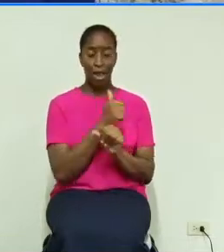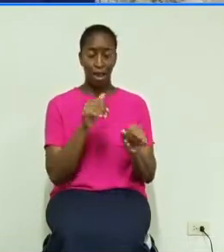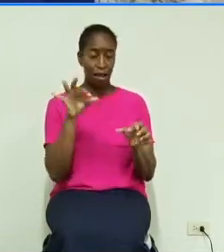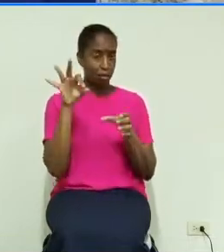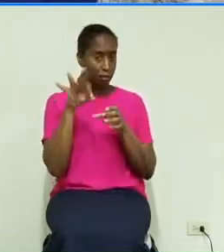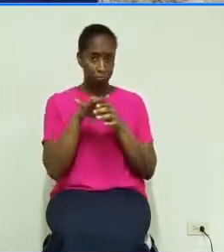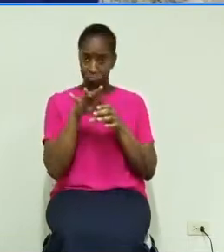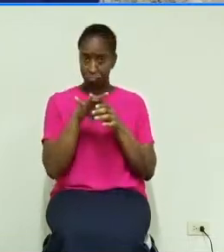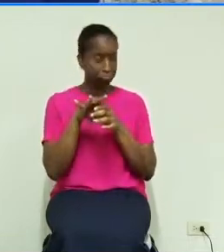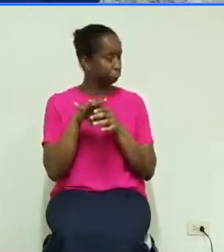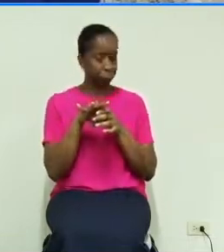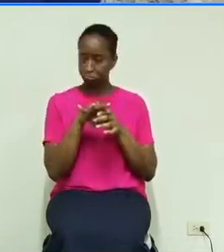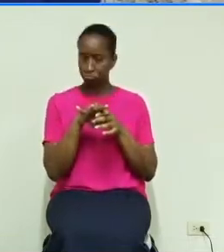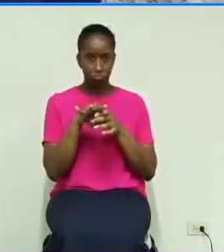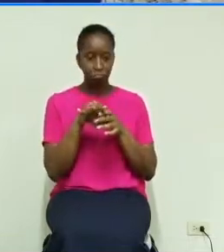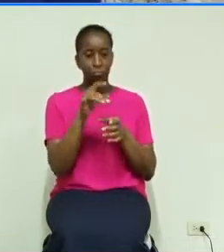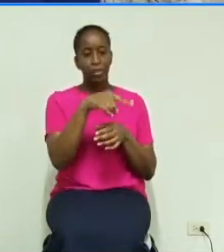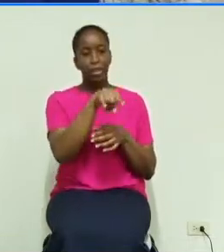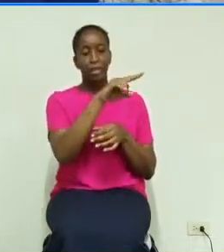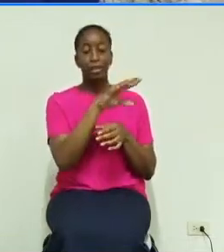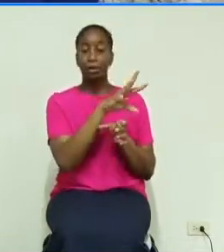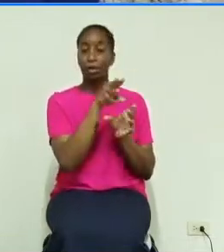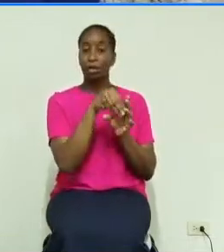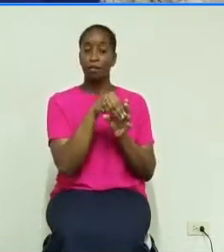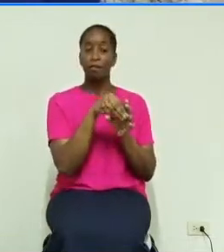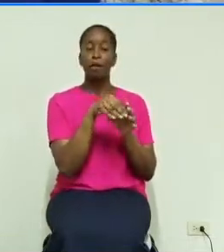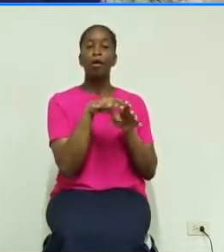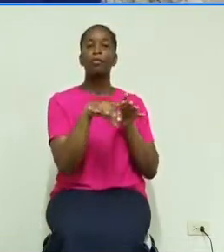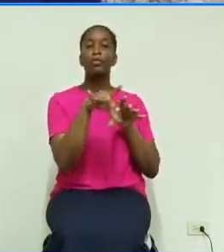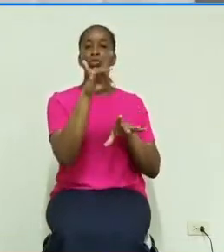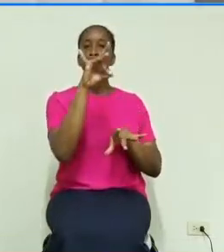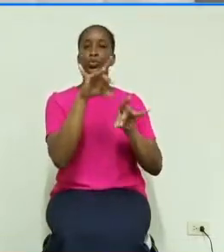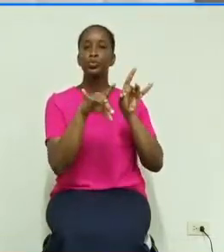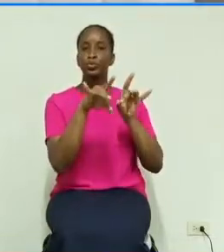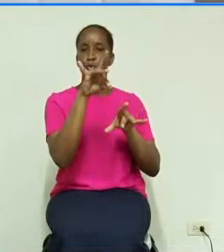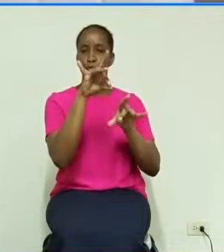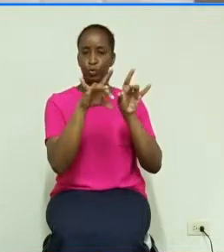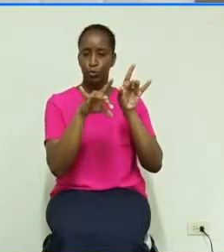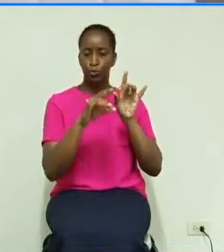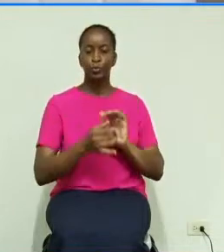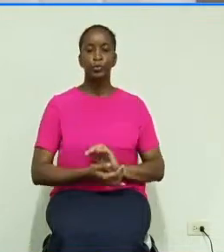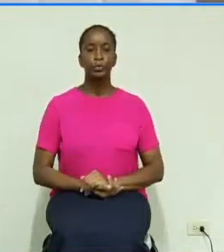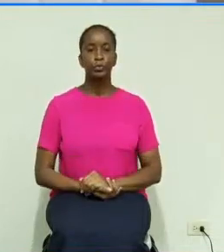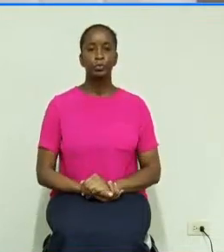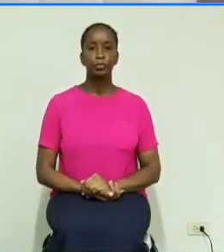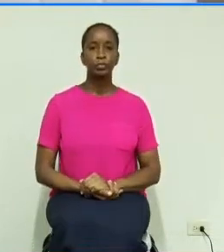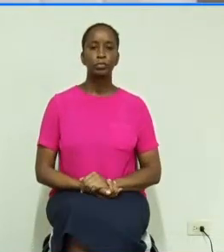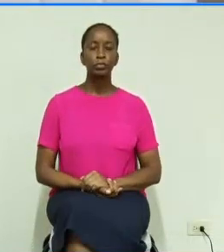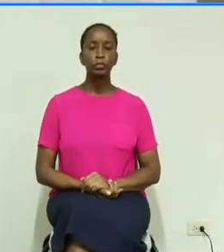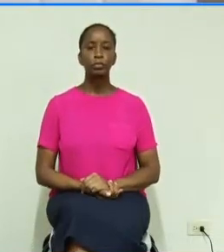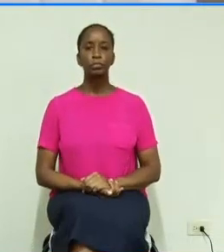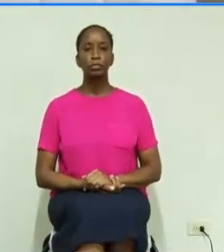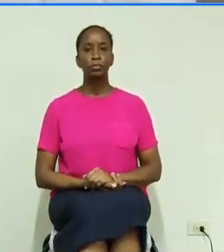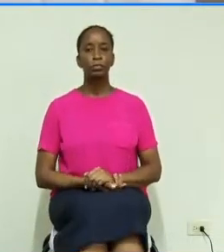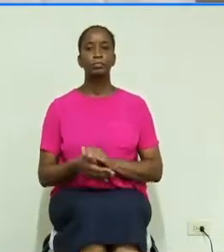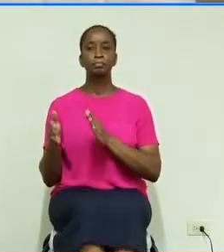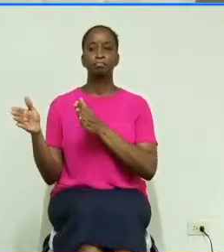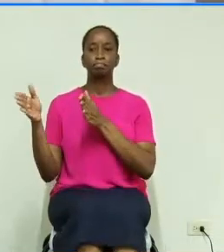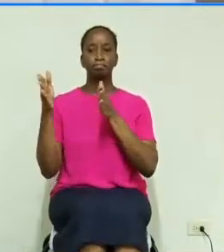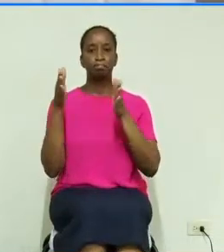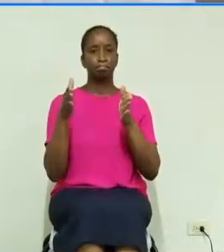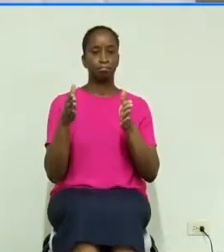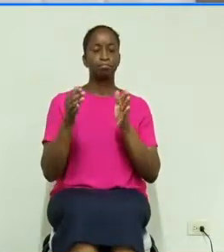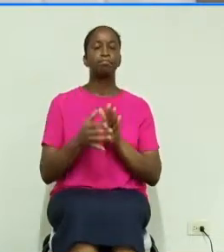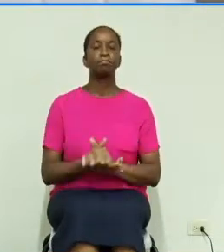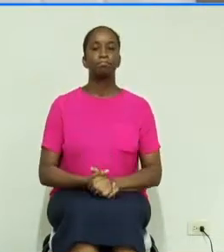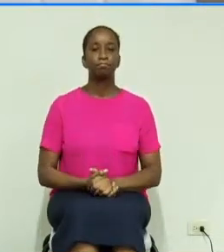politics from the theory and the policy level. Thank you very much, Chair. And I also want to thank the committee